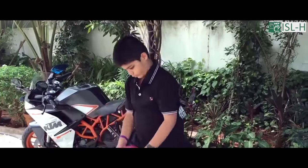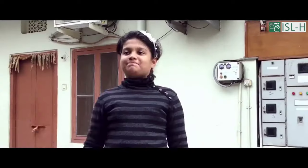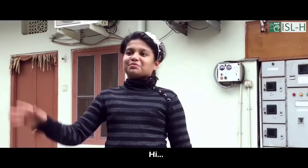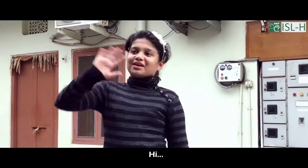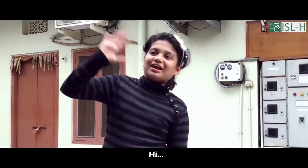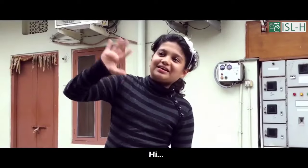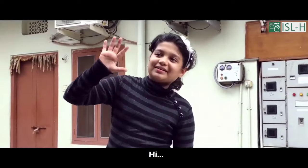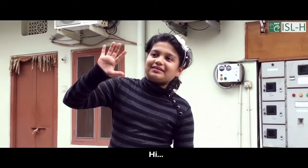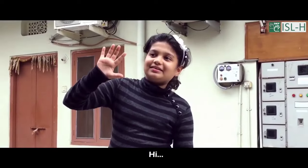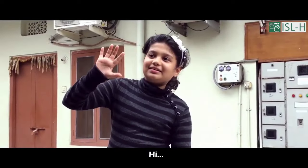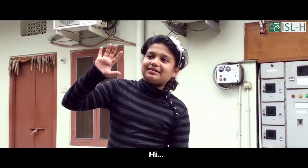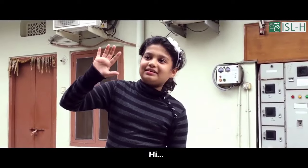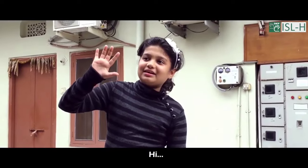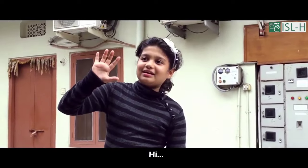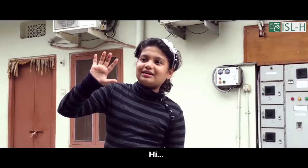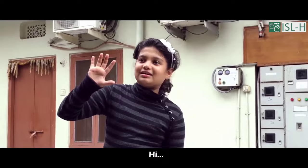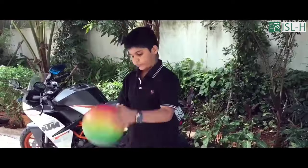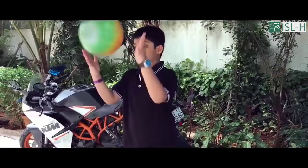Hi.